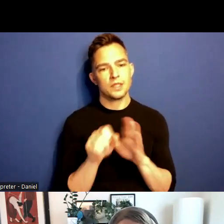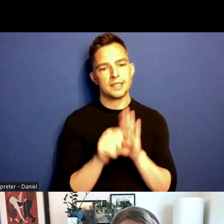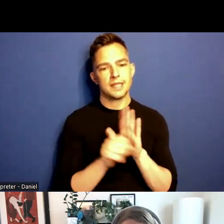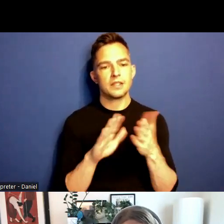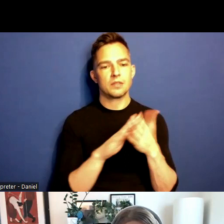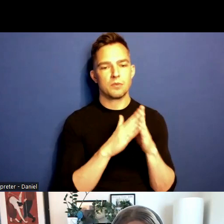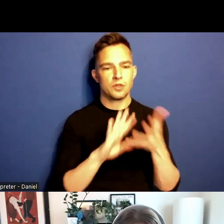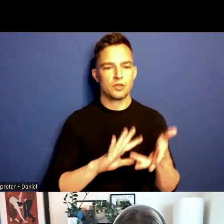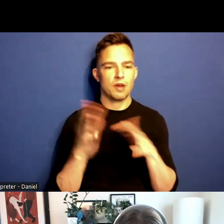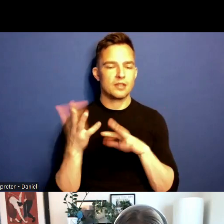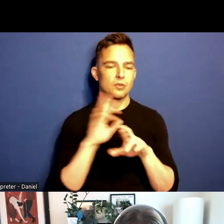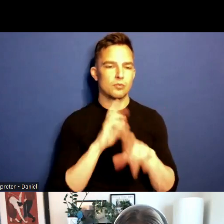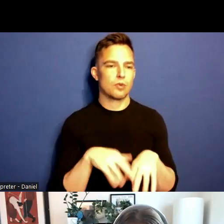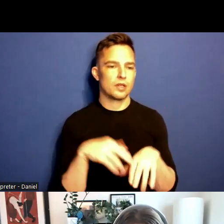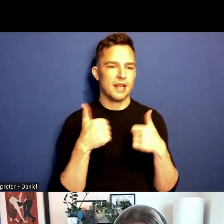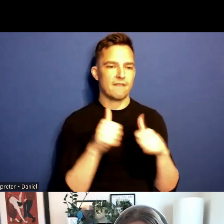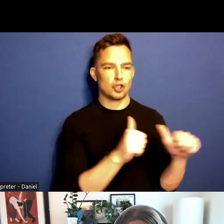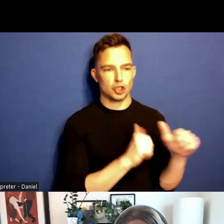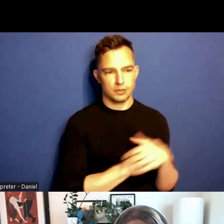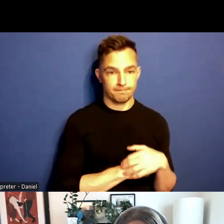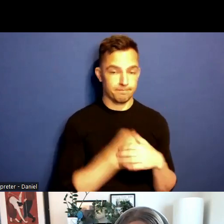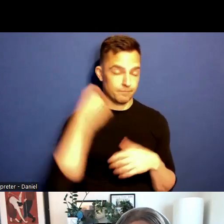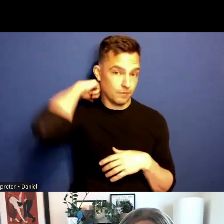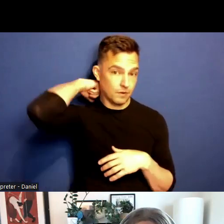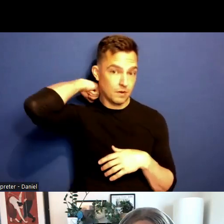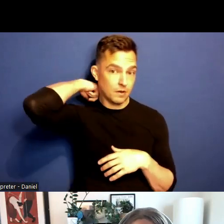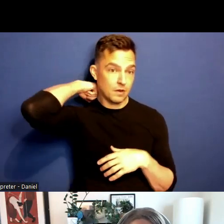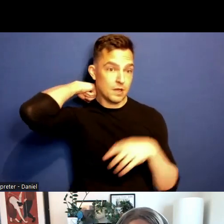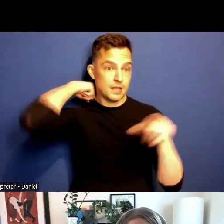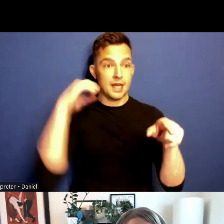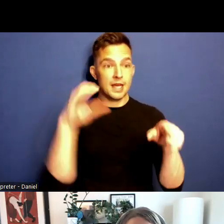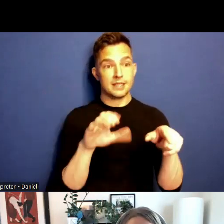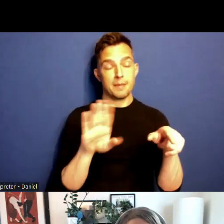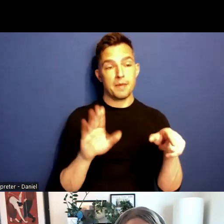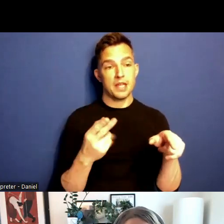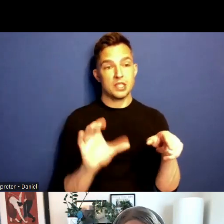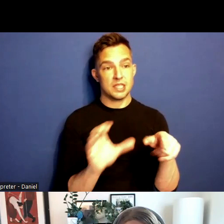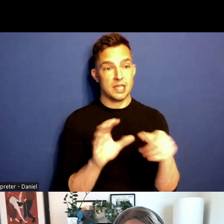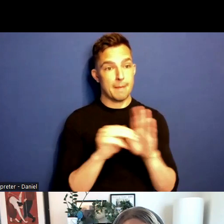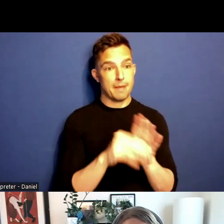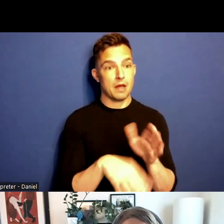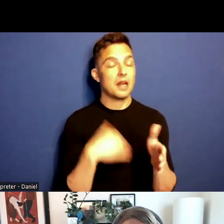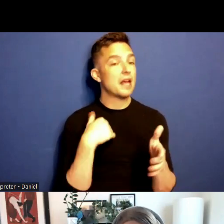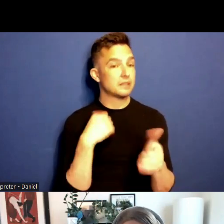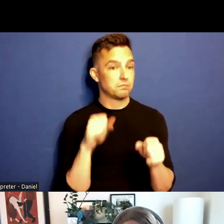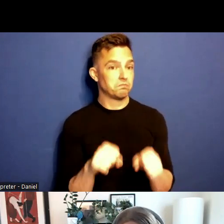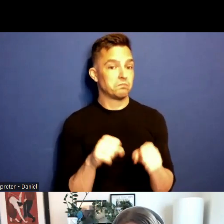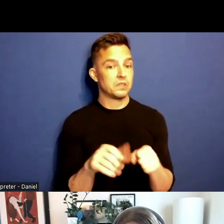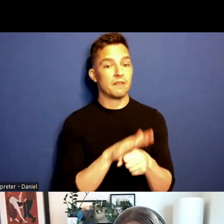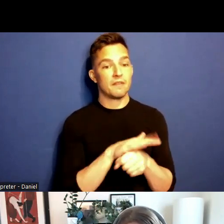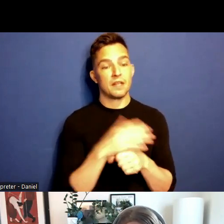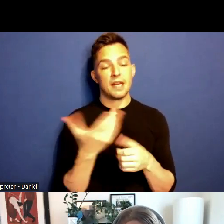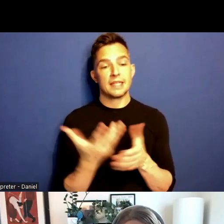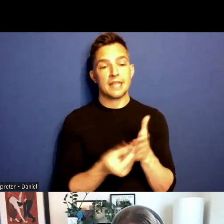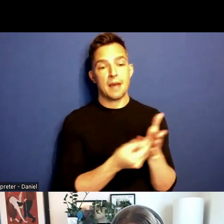crisis response efforts. The CCBHC model holds the potential to fill gaps in